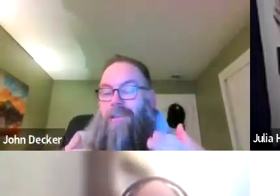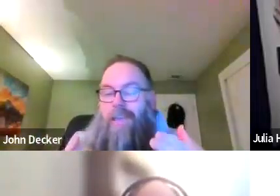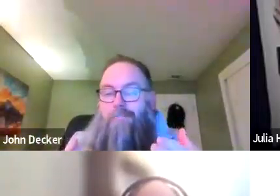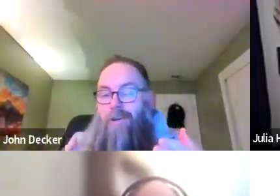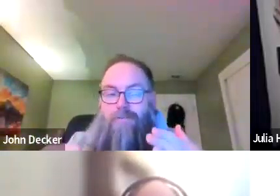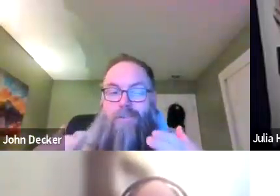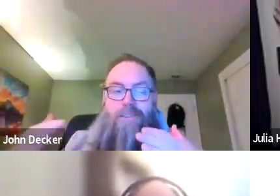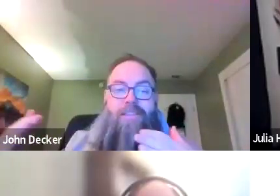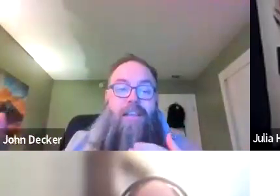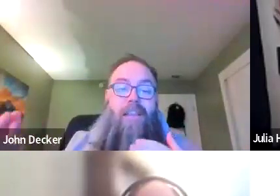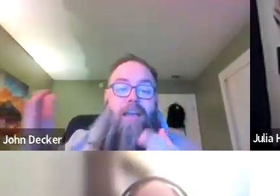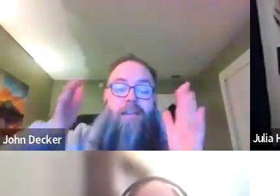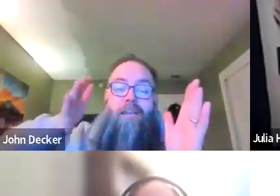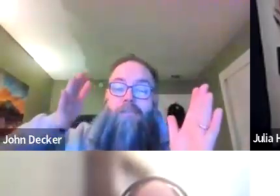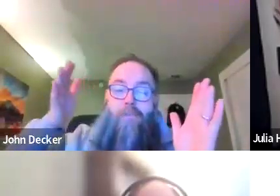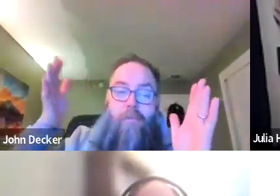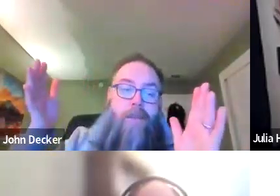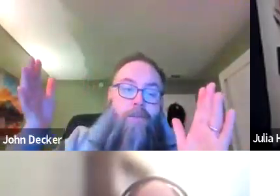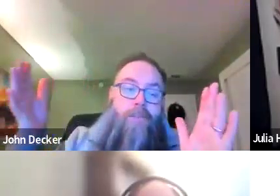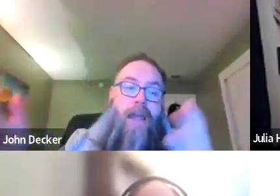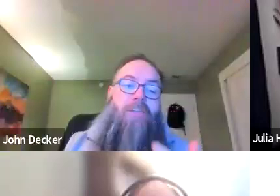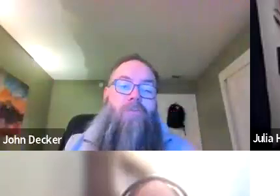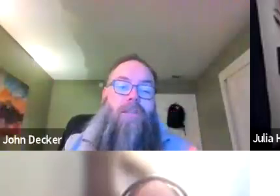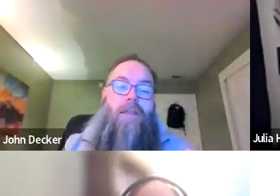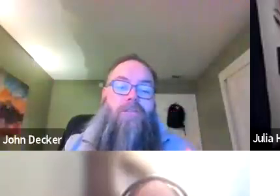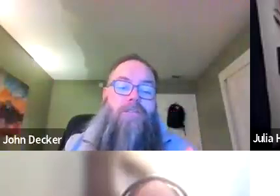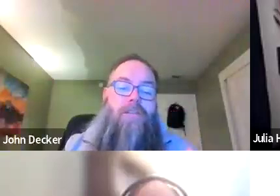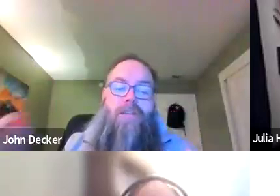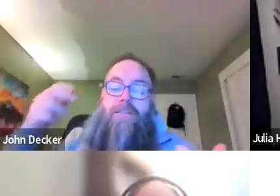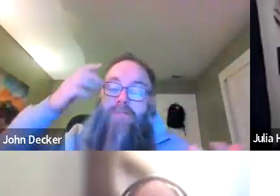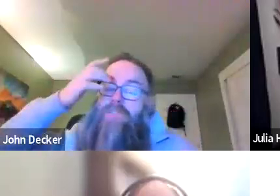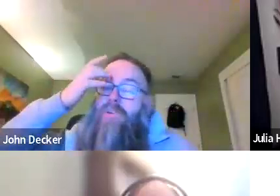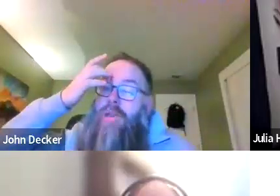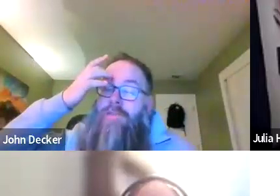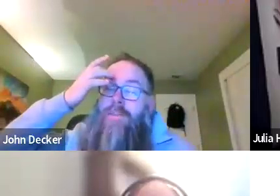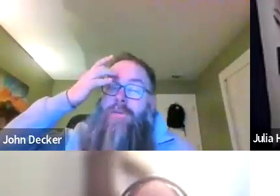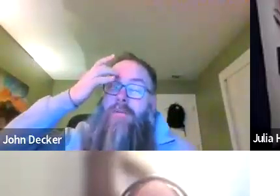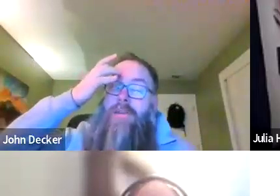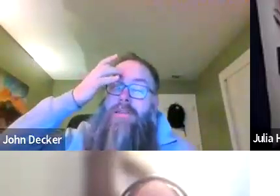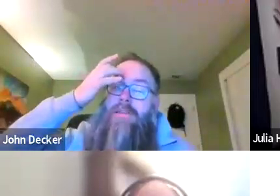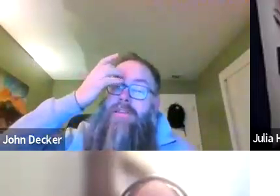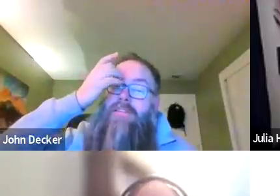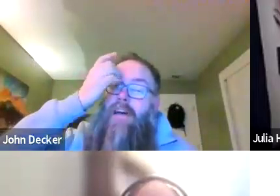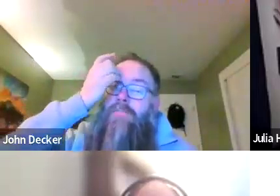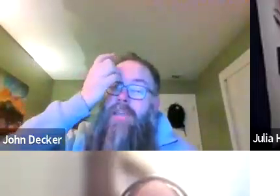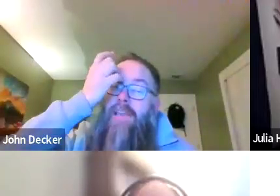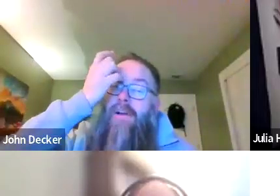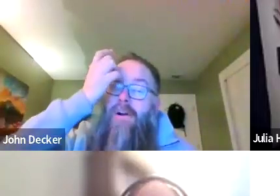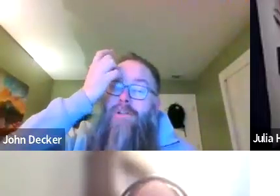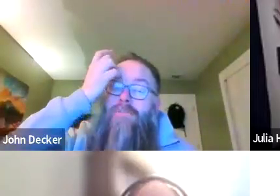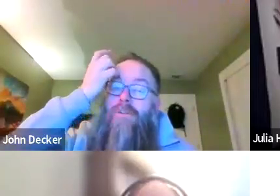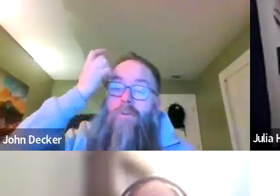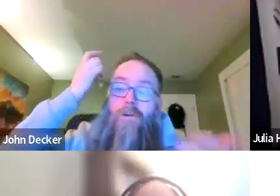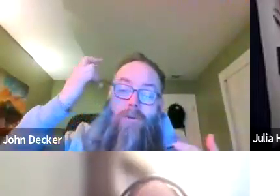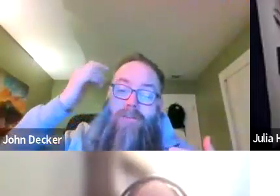here about meeting a March 14th deadline for the remainder of the accurate letters is that we're still waiting for the department to